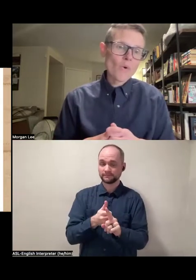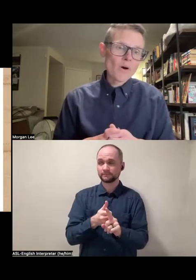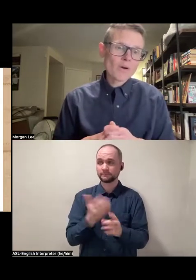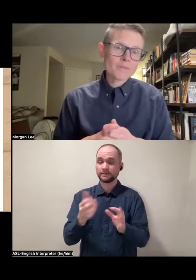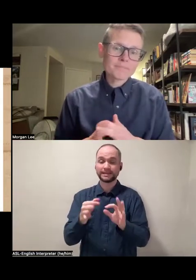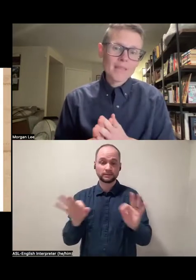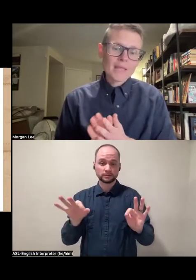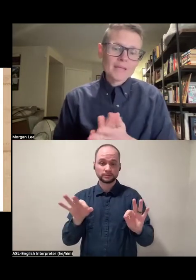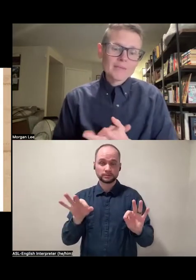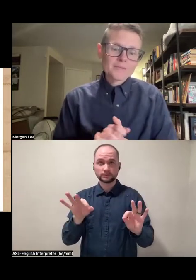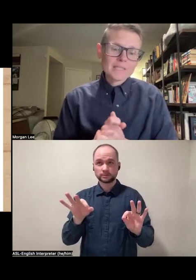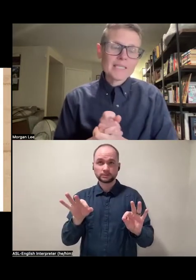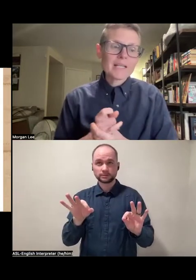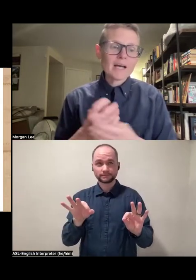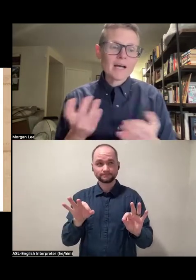linguistically or